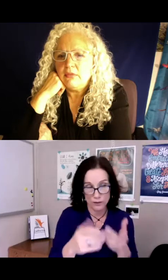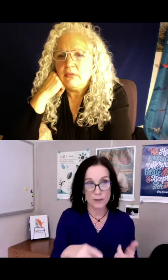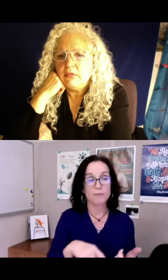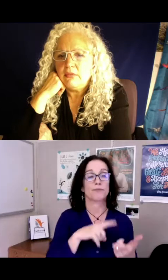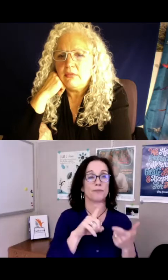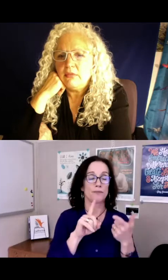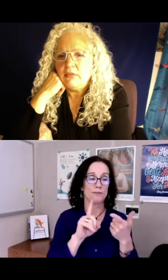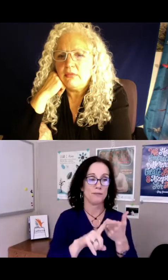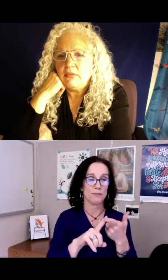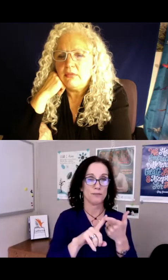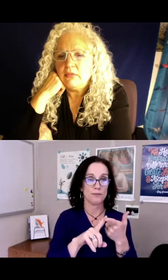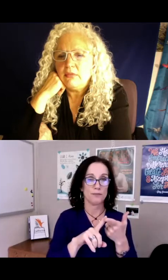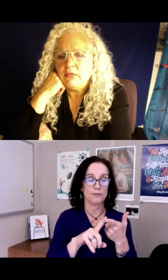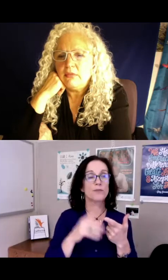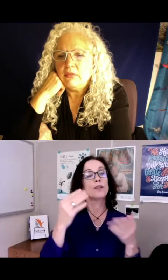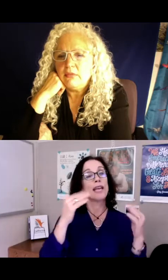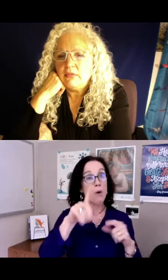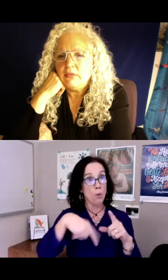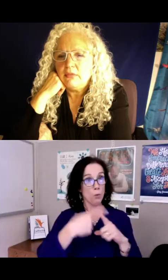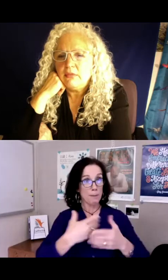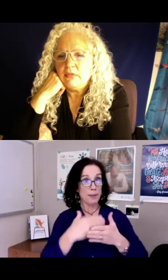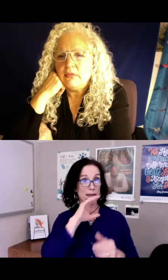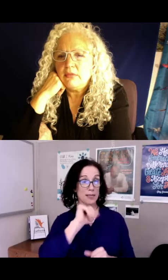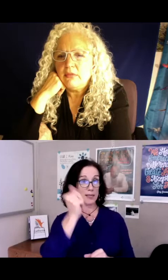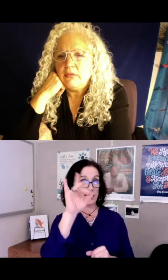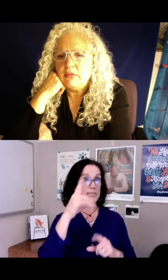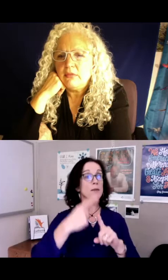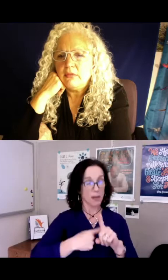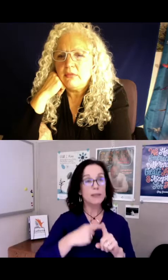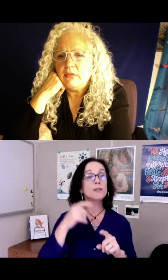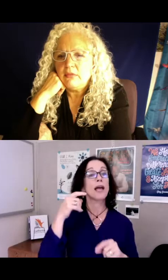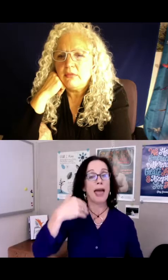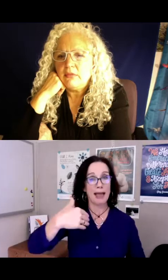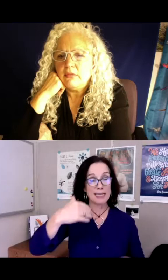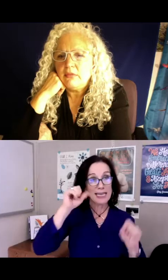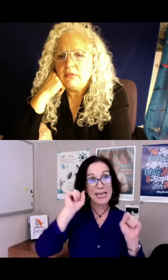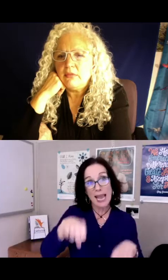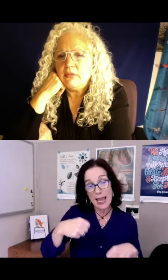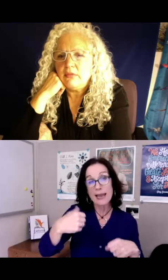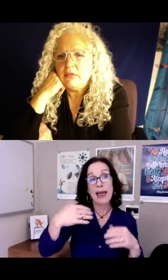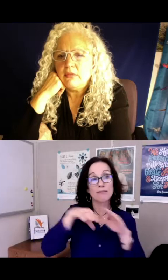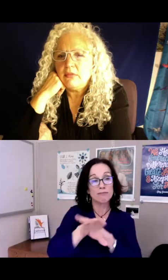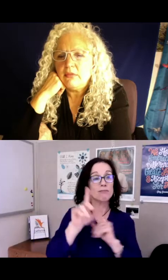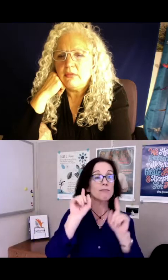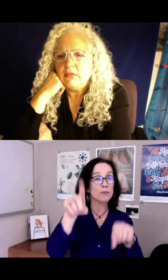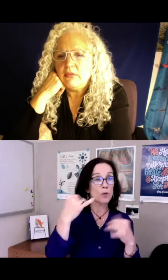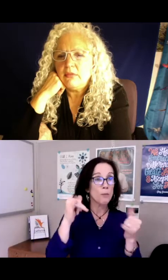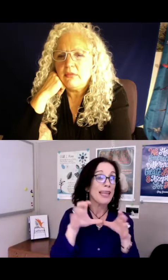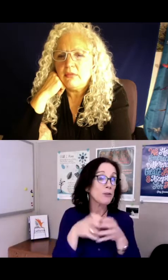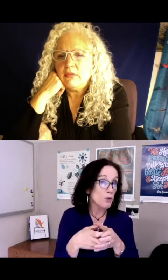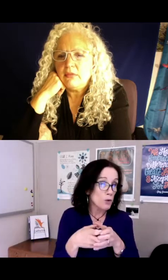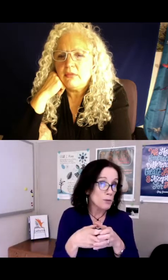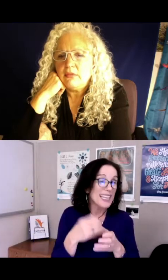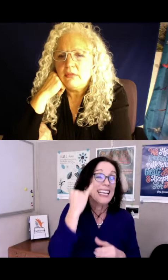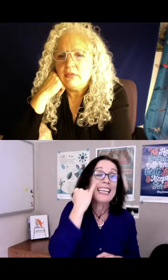But you do have a right to access that service. And when the baby is 18 months old,